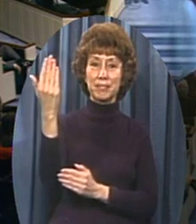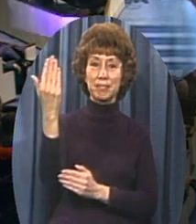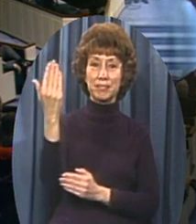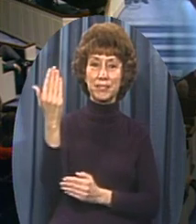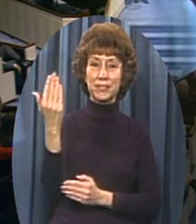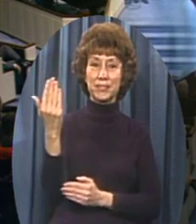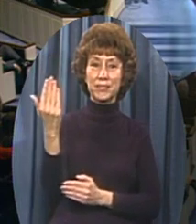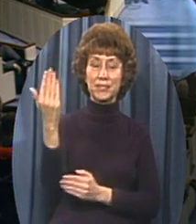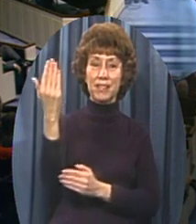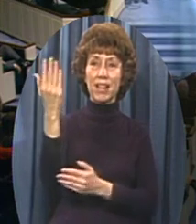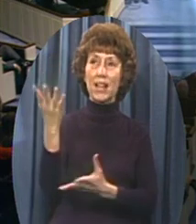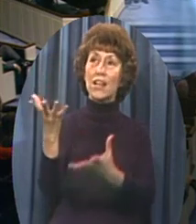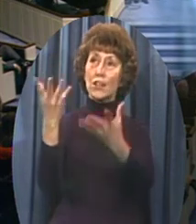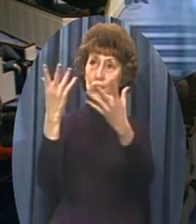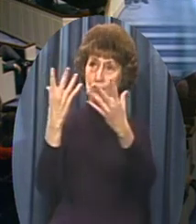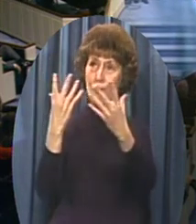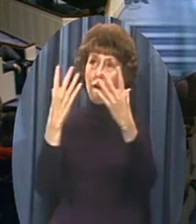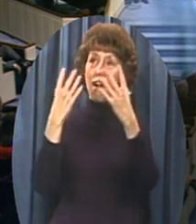thee.